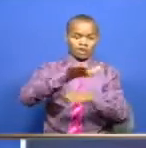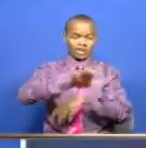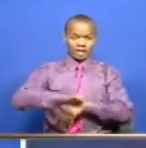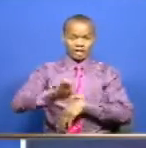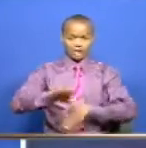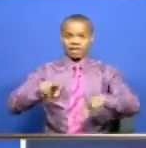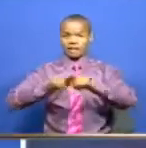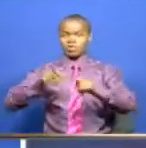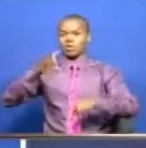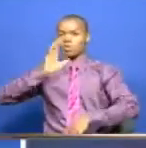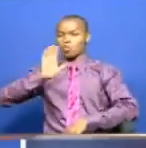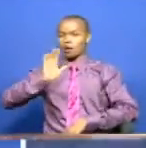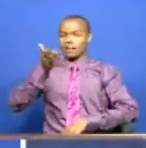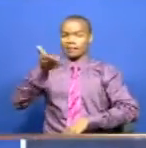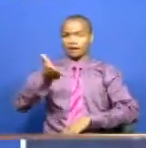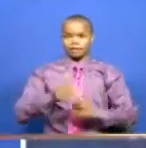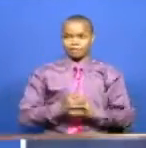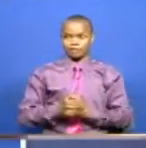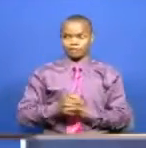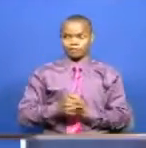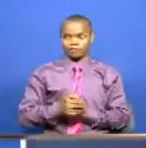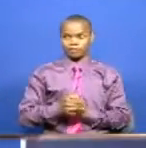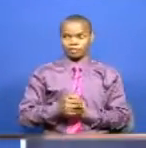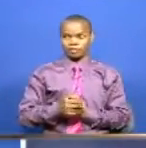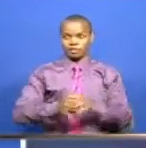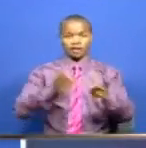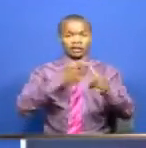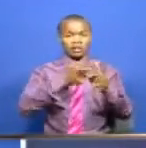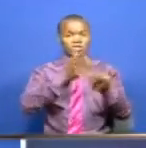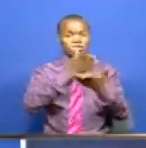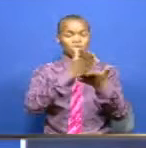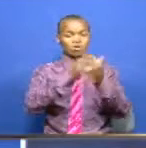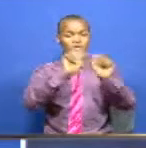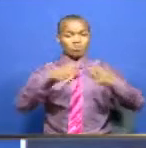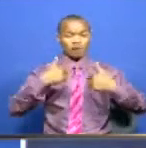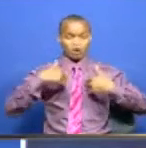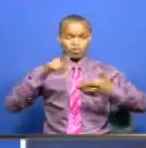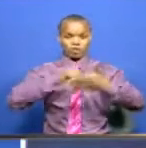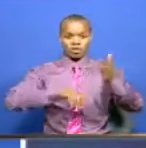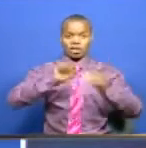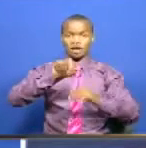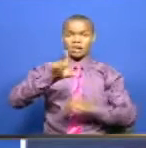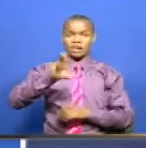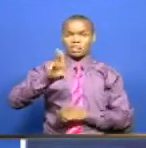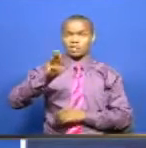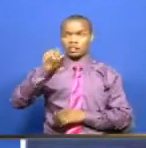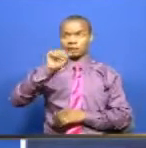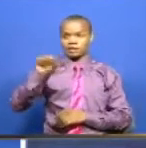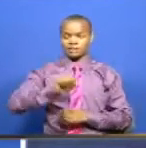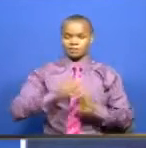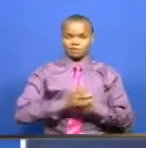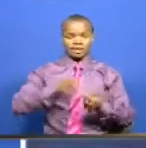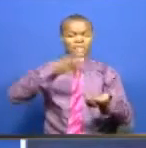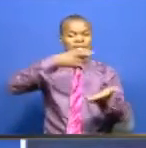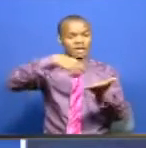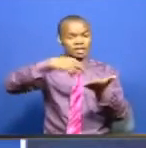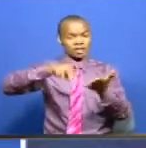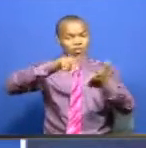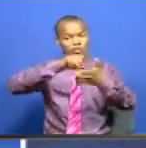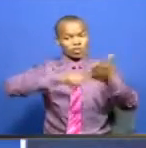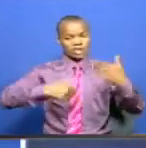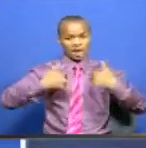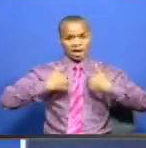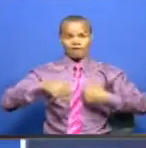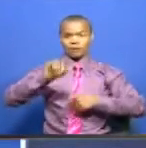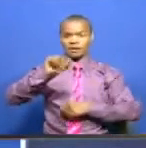the water available. Otherwise, you end up creating slums. Hiyo maktaba tumesign ni ya kuweka sewerage,